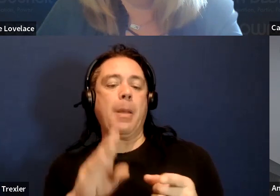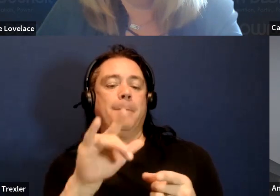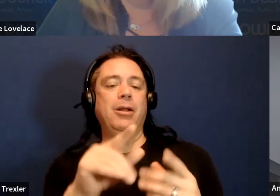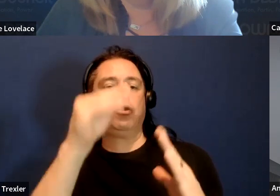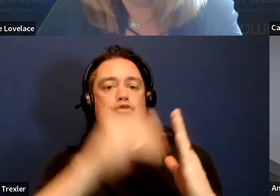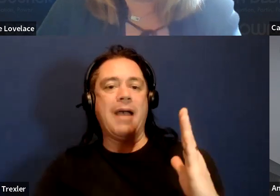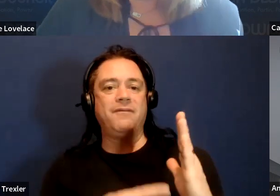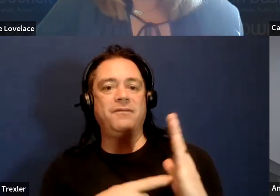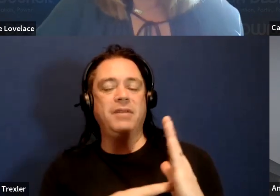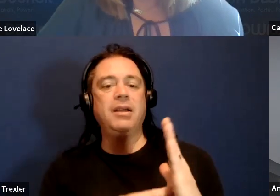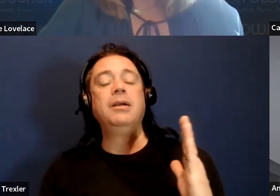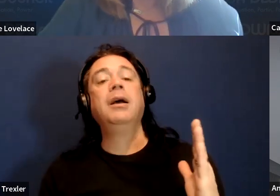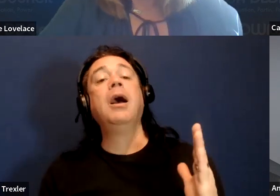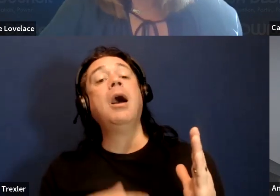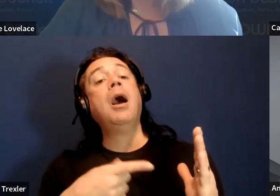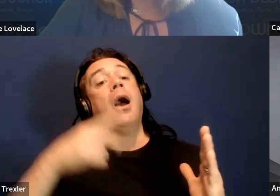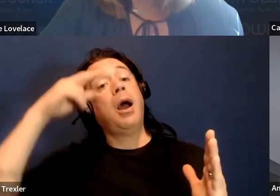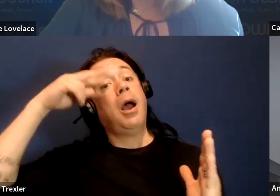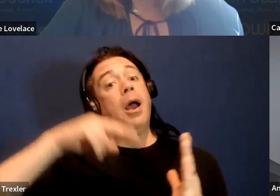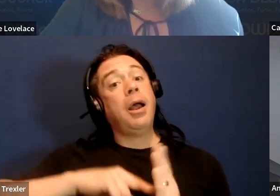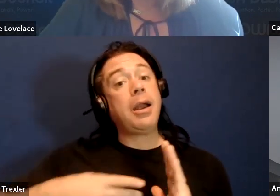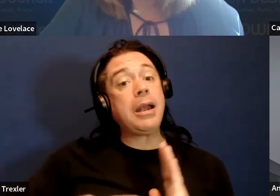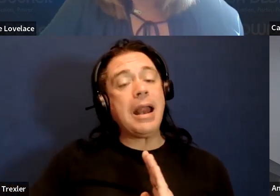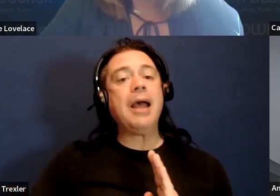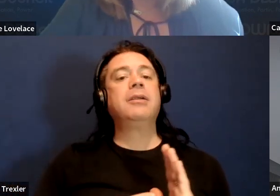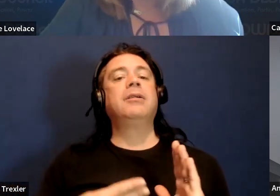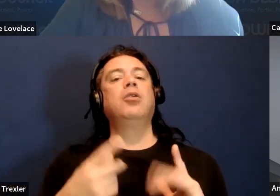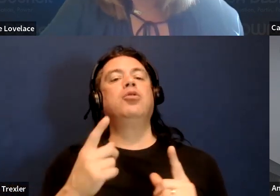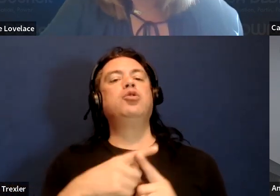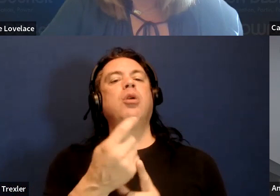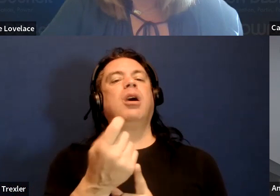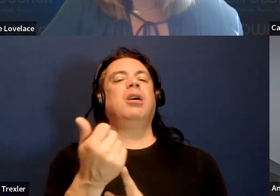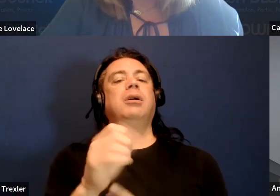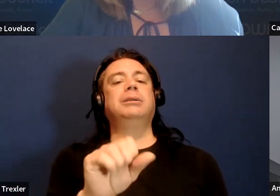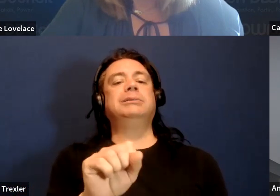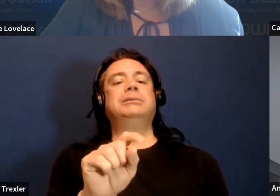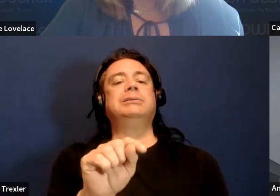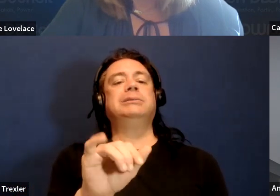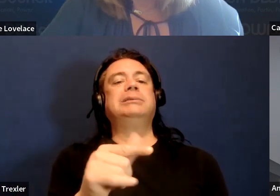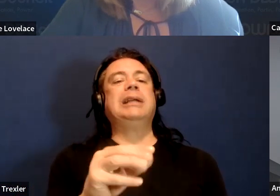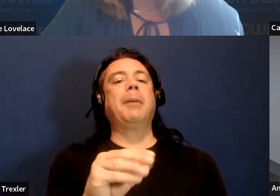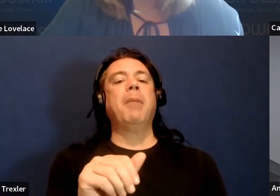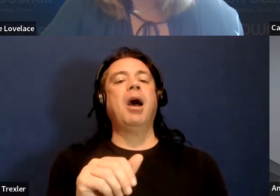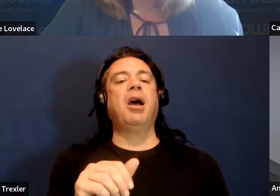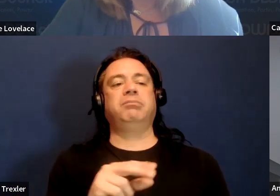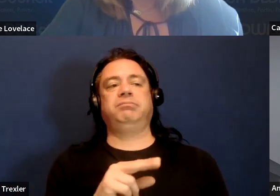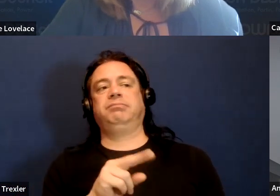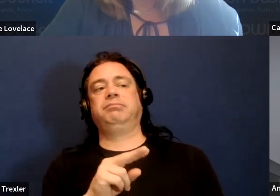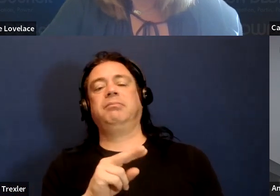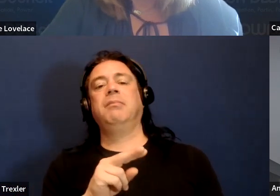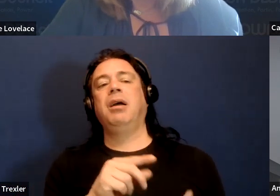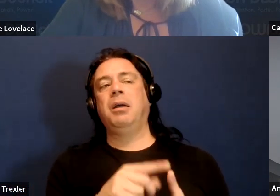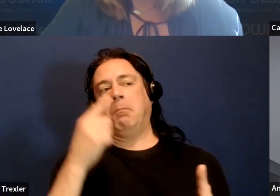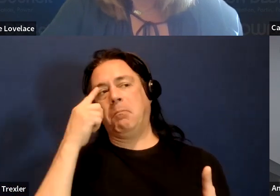drafted. What it's intended to do is get rid of stigma for people with mental health conditions.